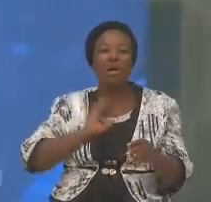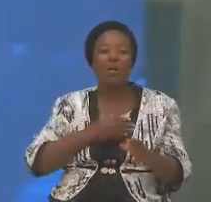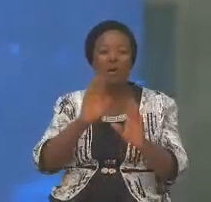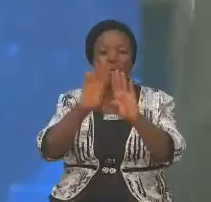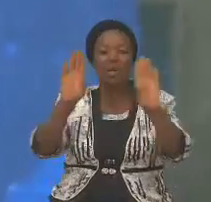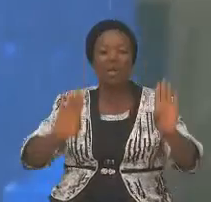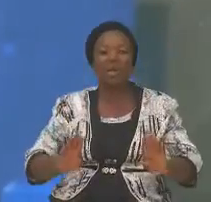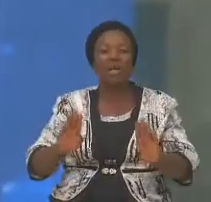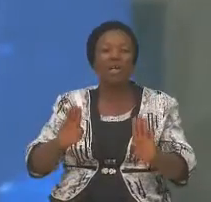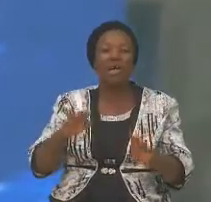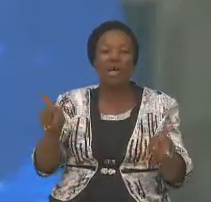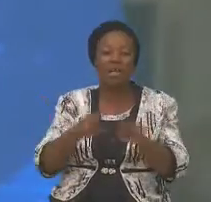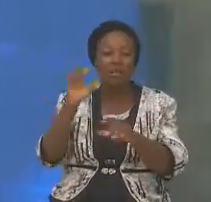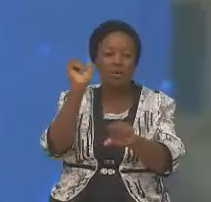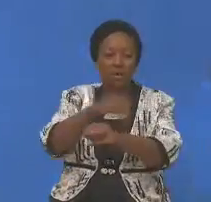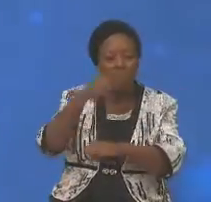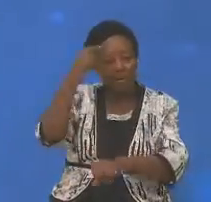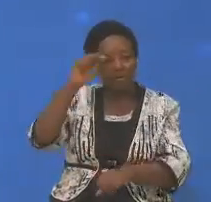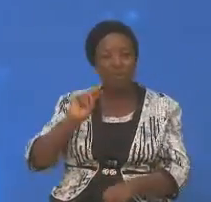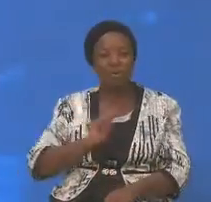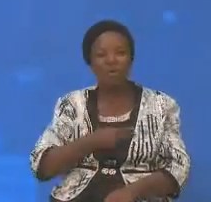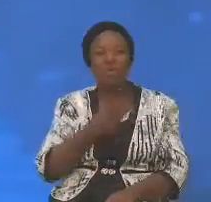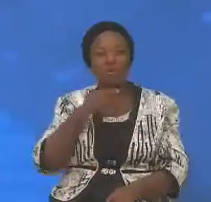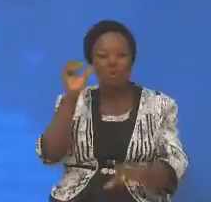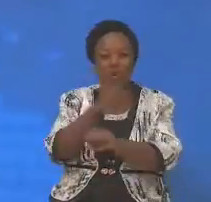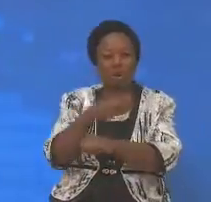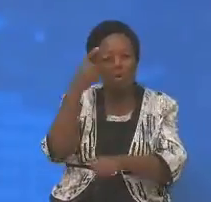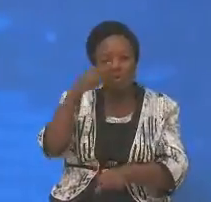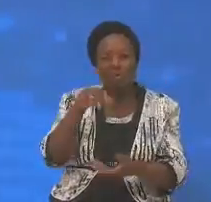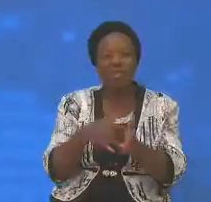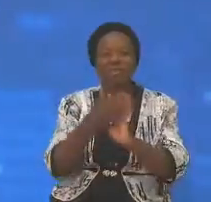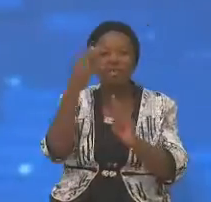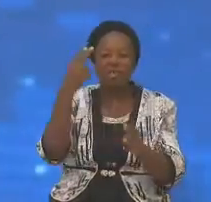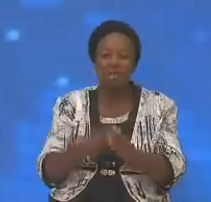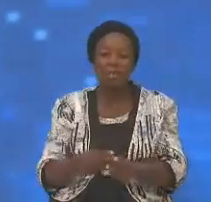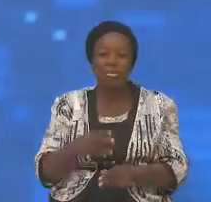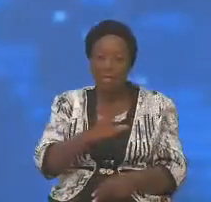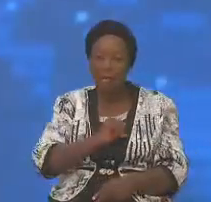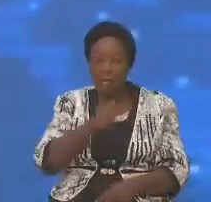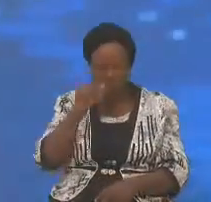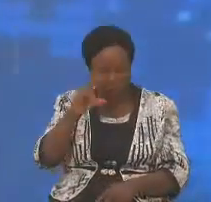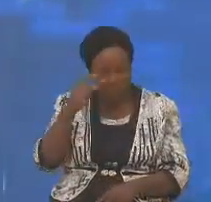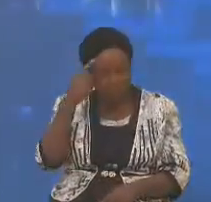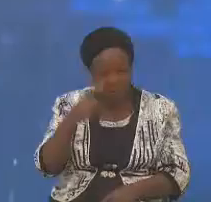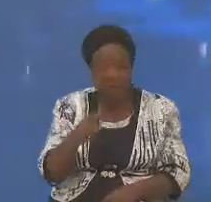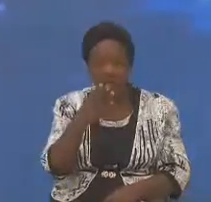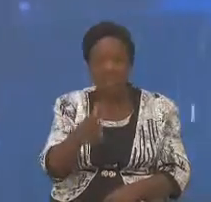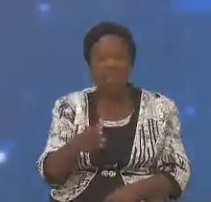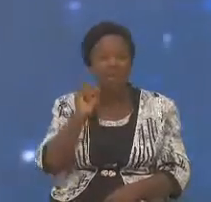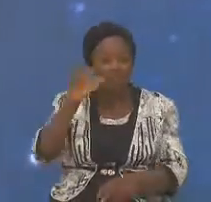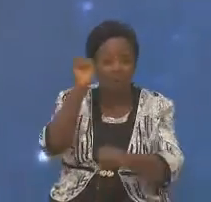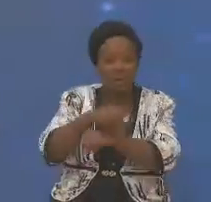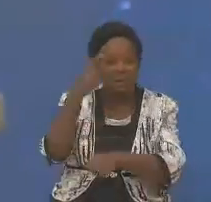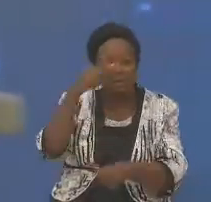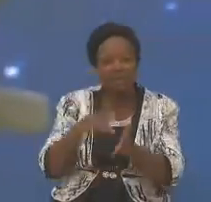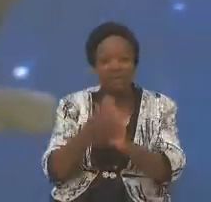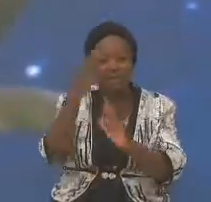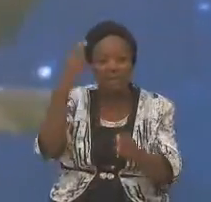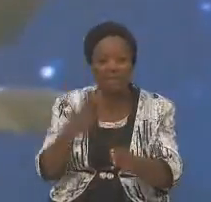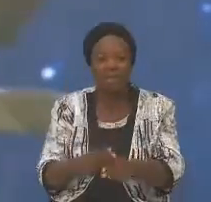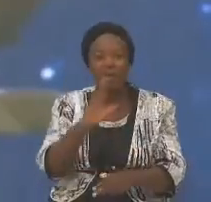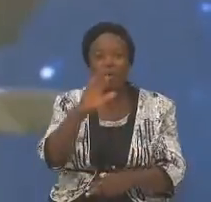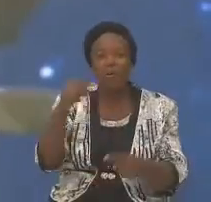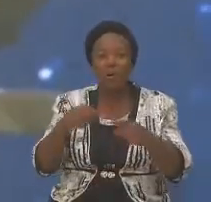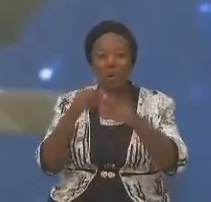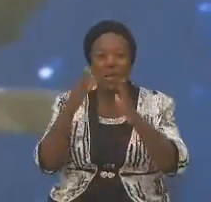that conquers for us, he will conquer for you. I'm looking for that person there. I said he will conquer